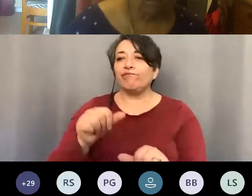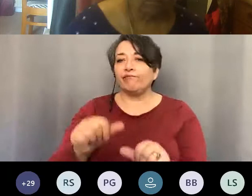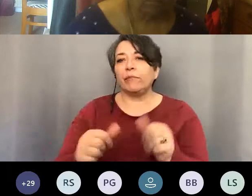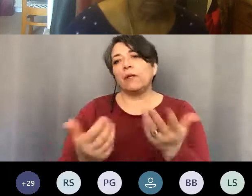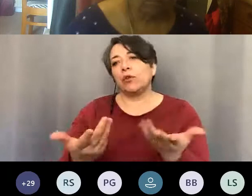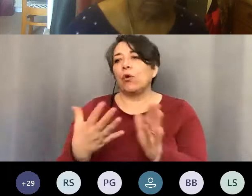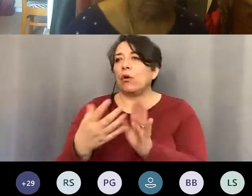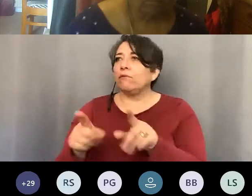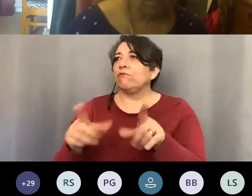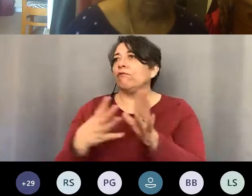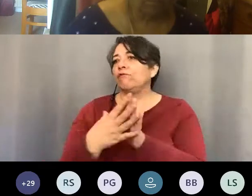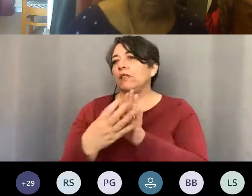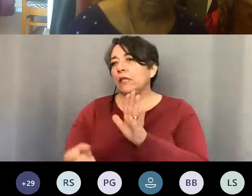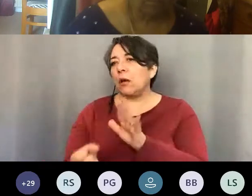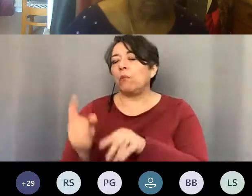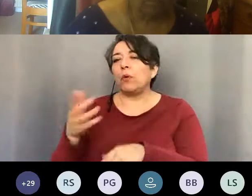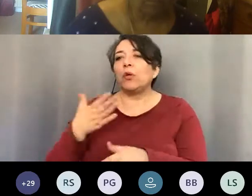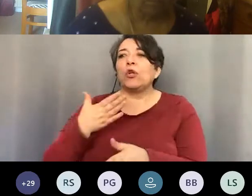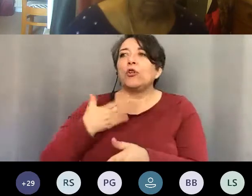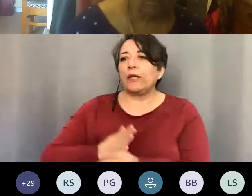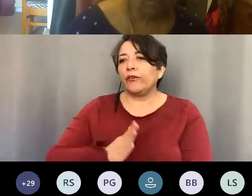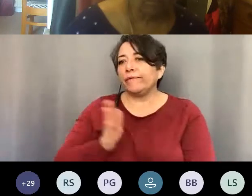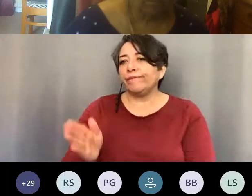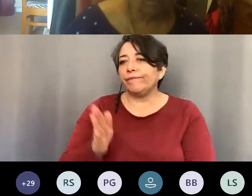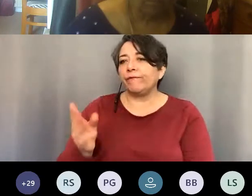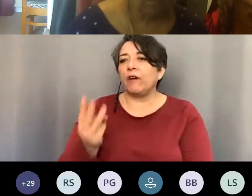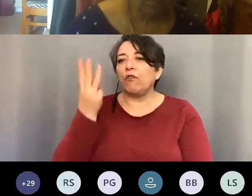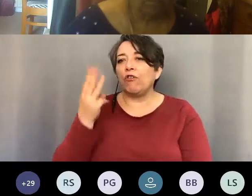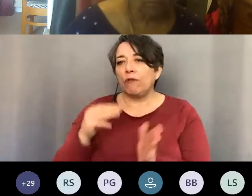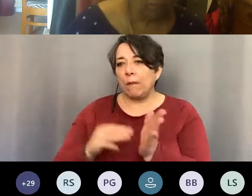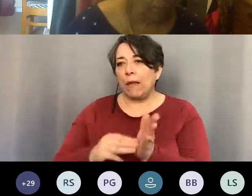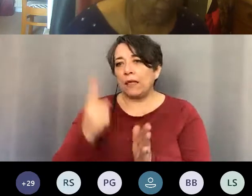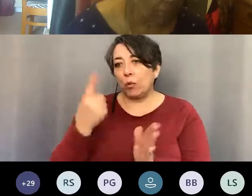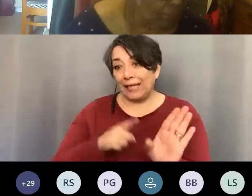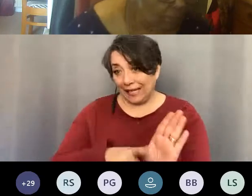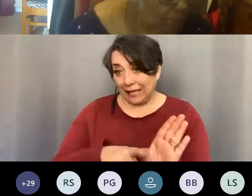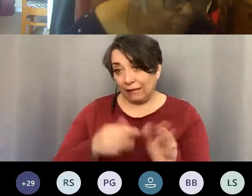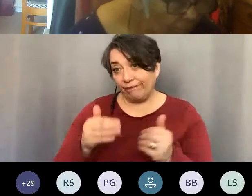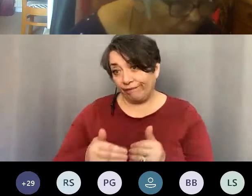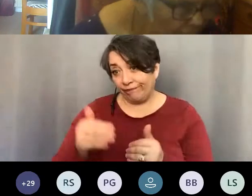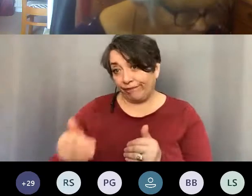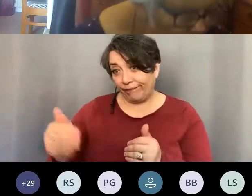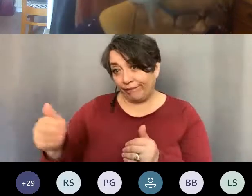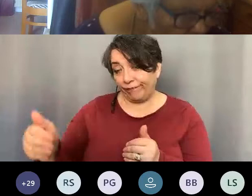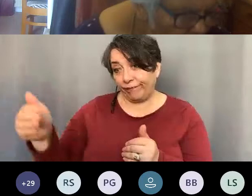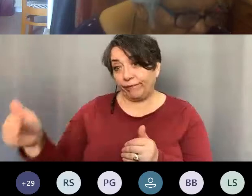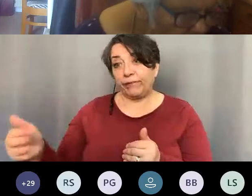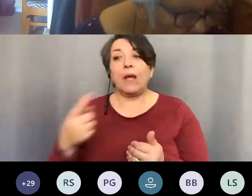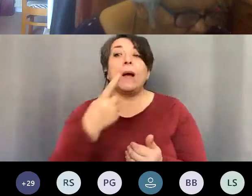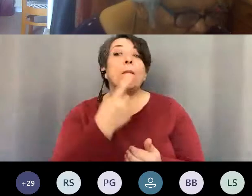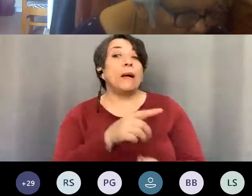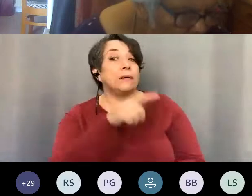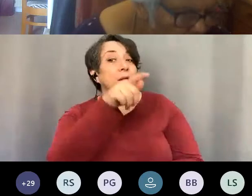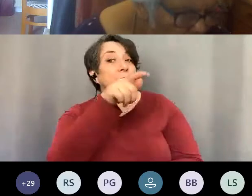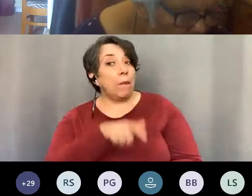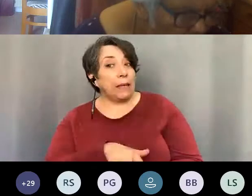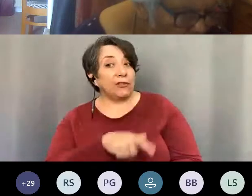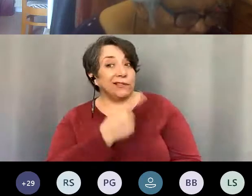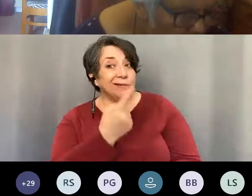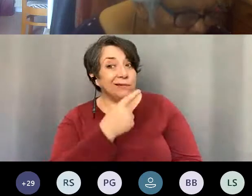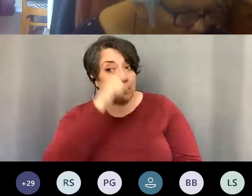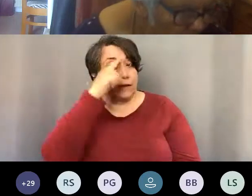3 monthly intervals for another year, the patient-initiated follow-up pathway will be you can re-access at any point within the